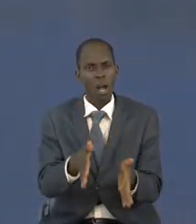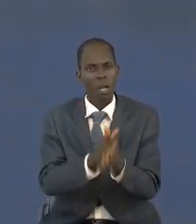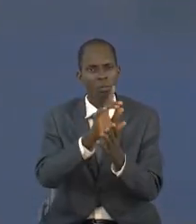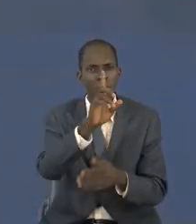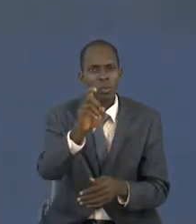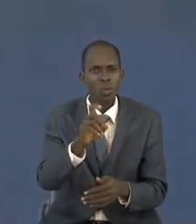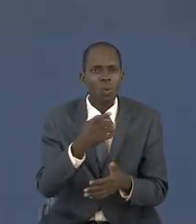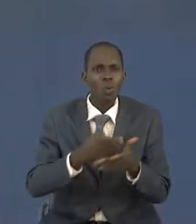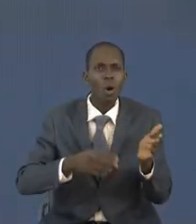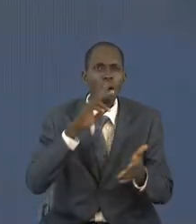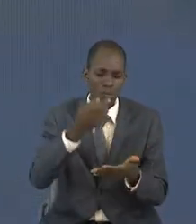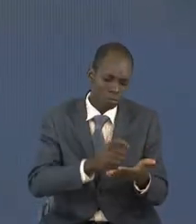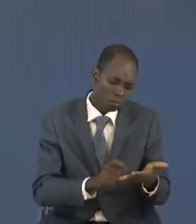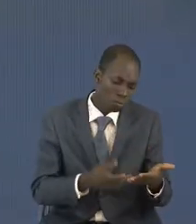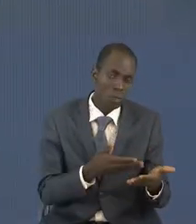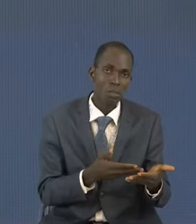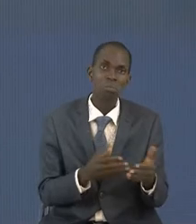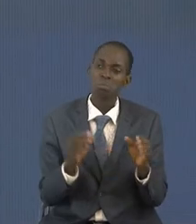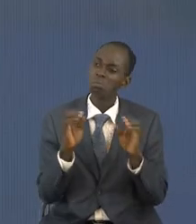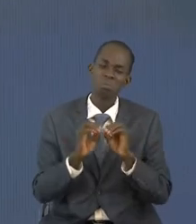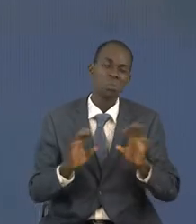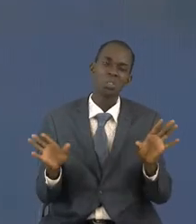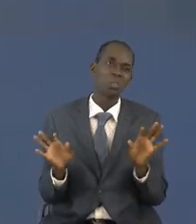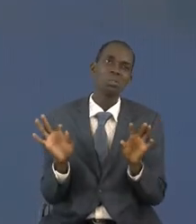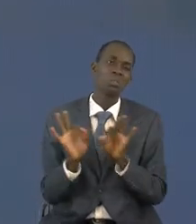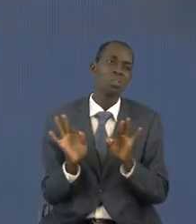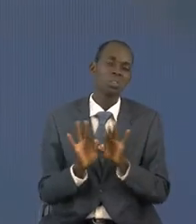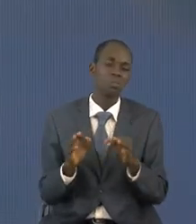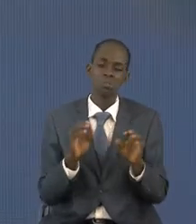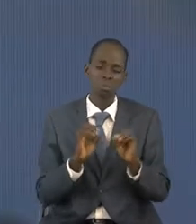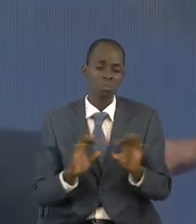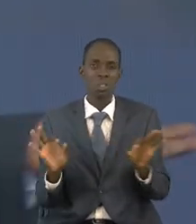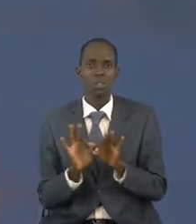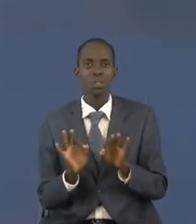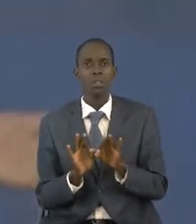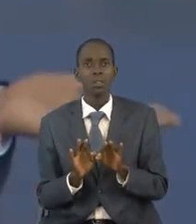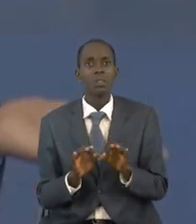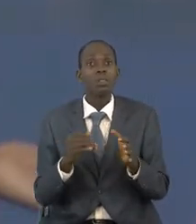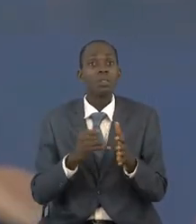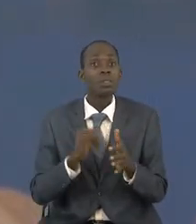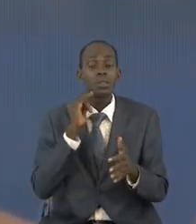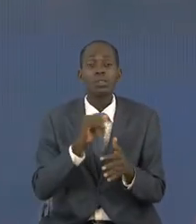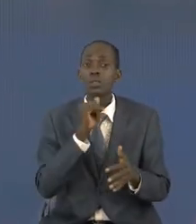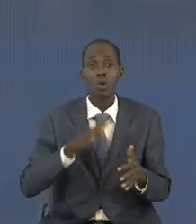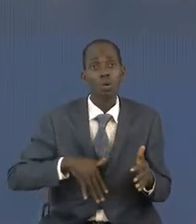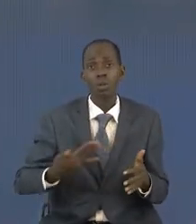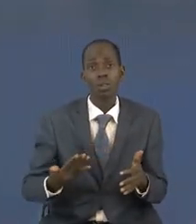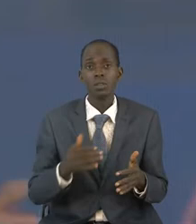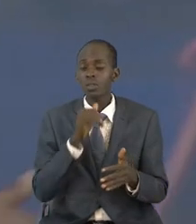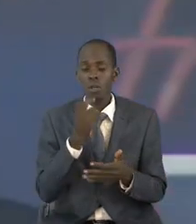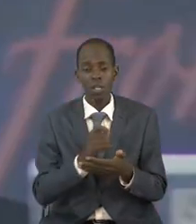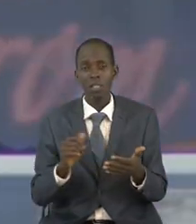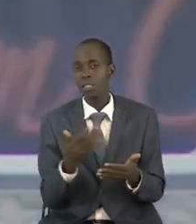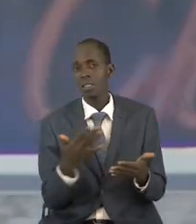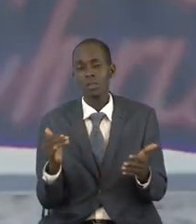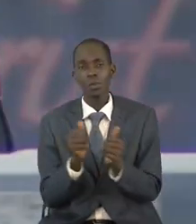are you writing? Nothing in particular, I'm just writing. It's not deliberate. It doesn't write anything of value. It's